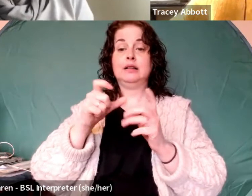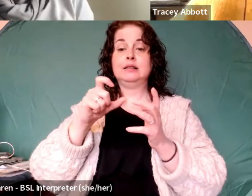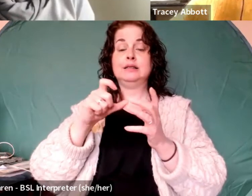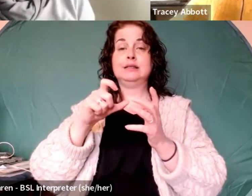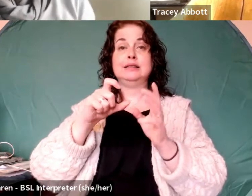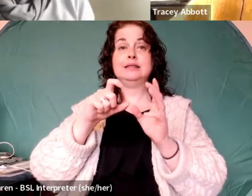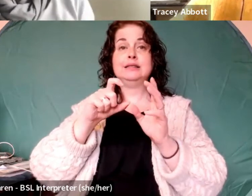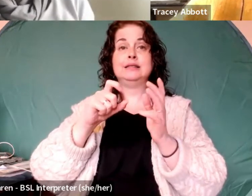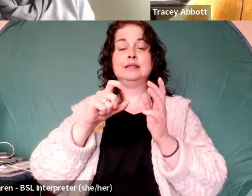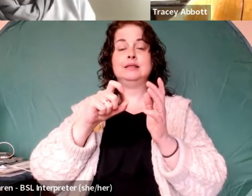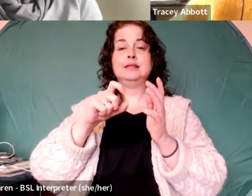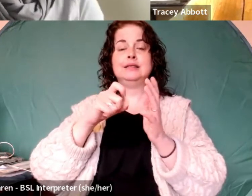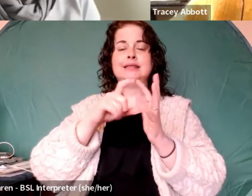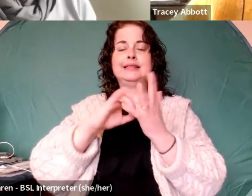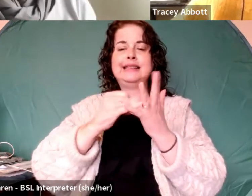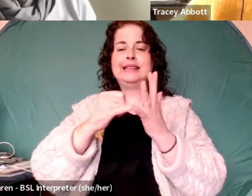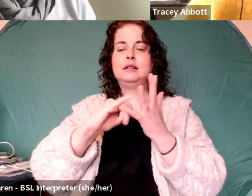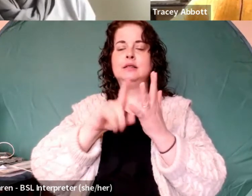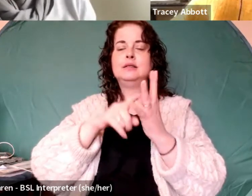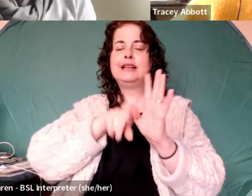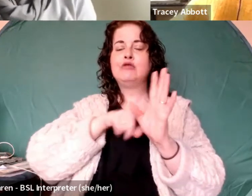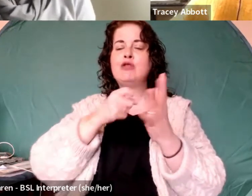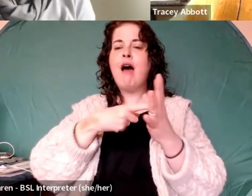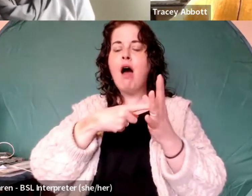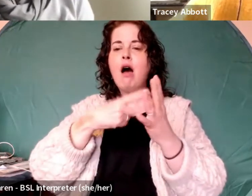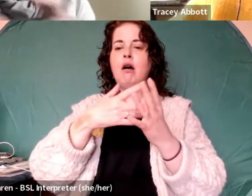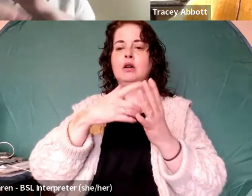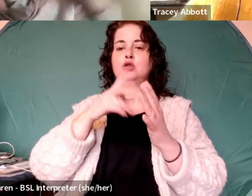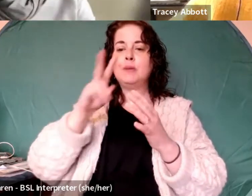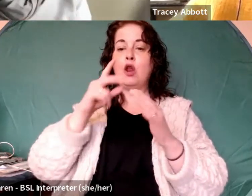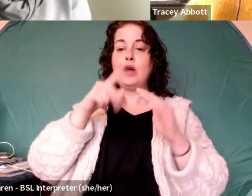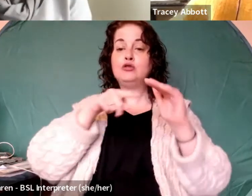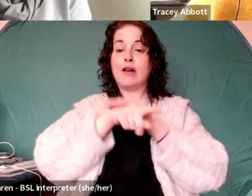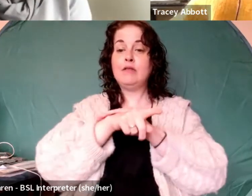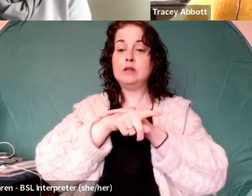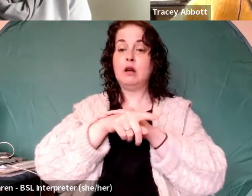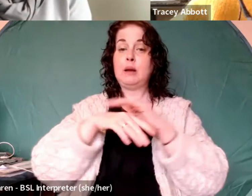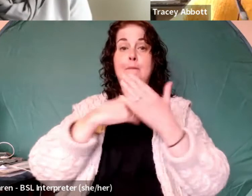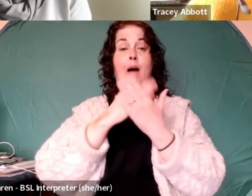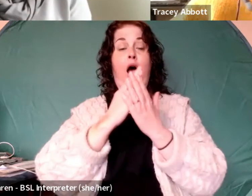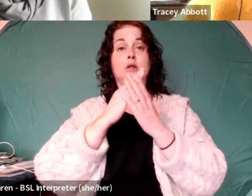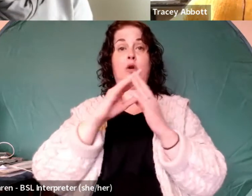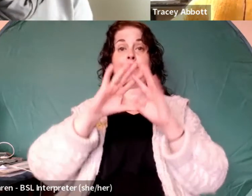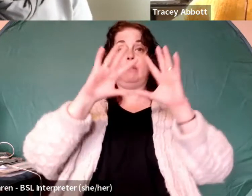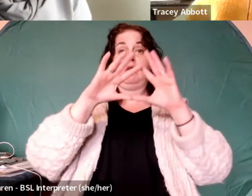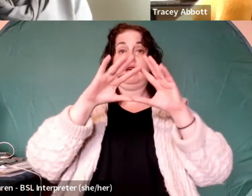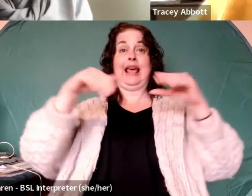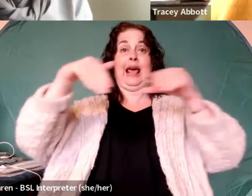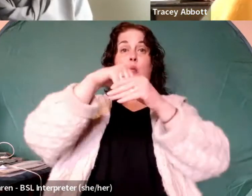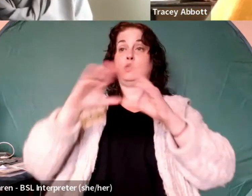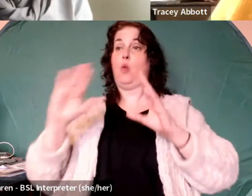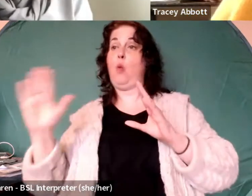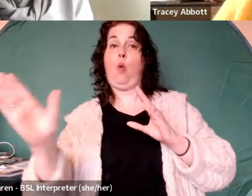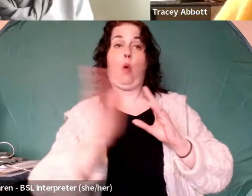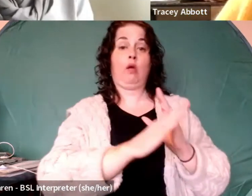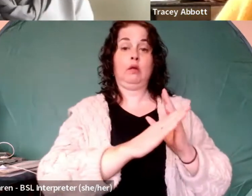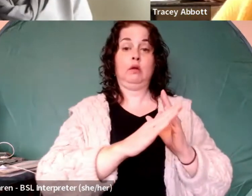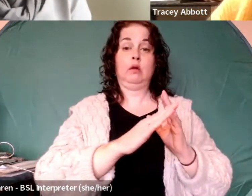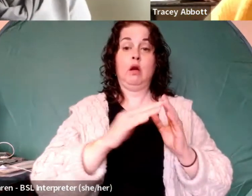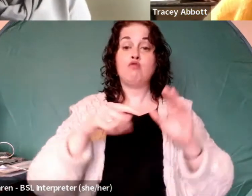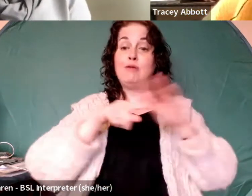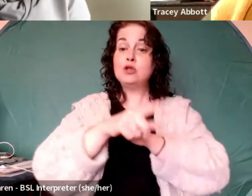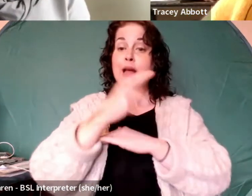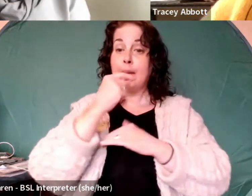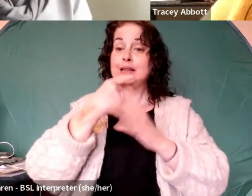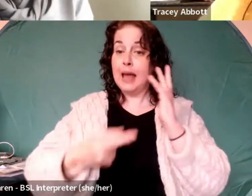refugees. You know, we should have been looking at the refugee as part of the whole mix again. Absolutely. You know? And refugees can be disabled, and they